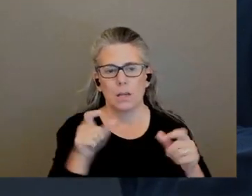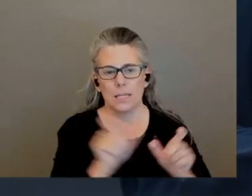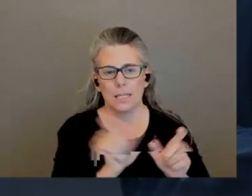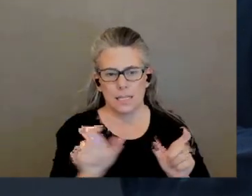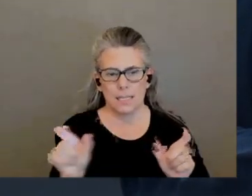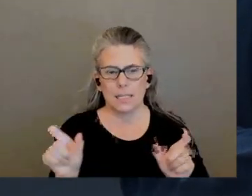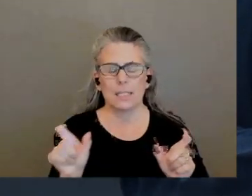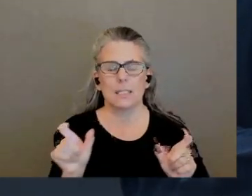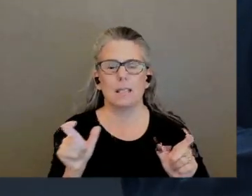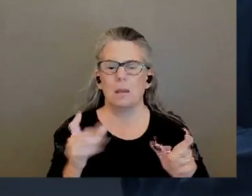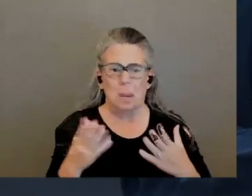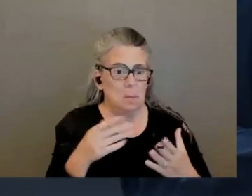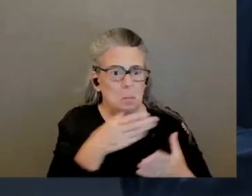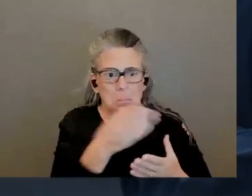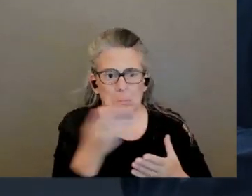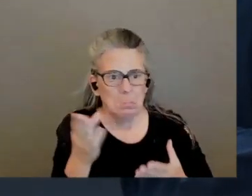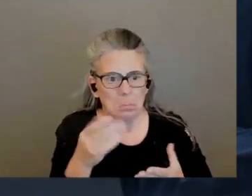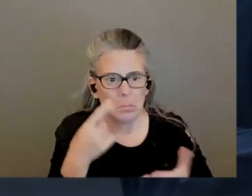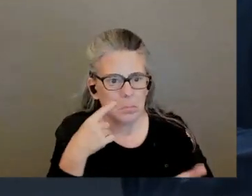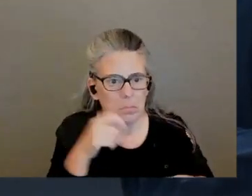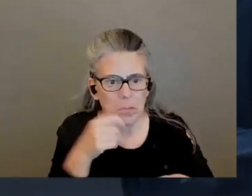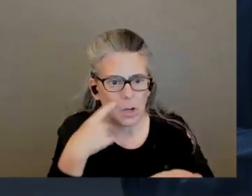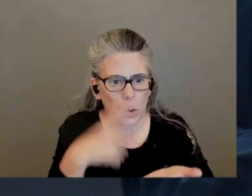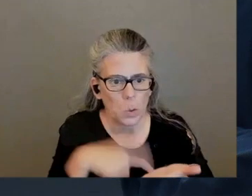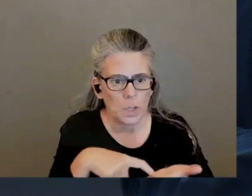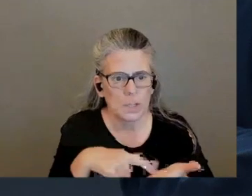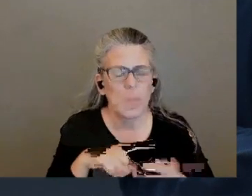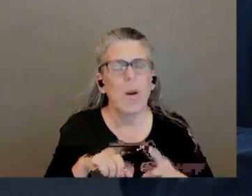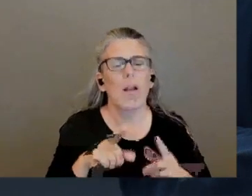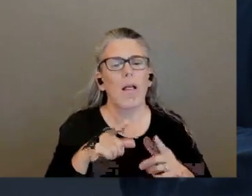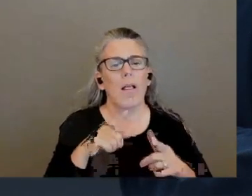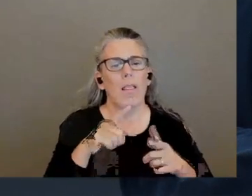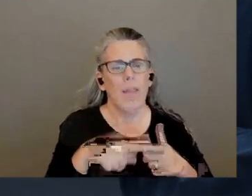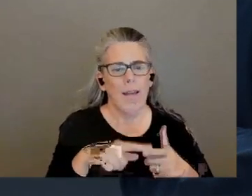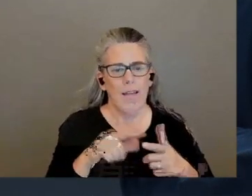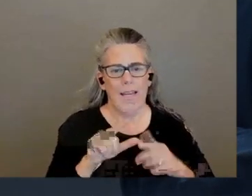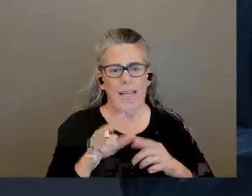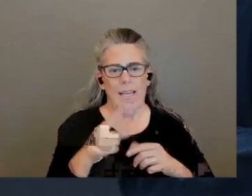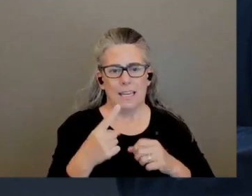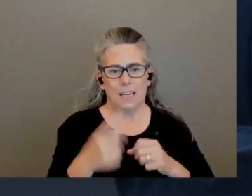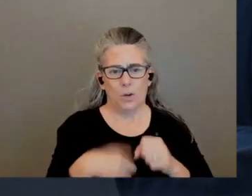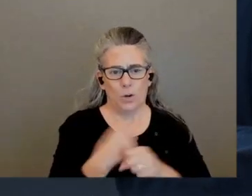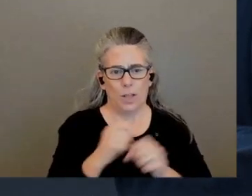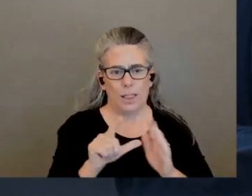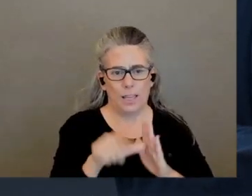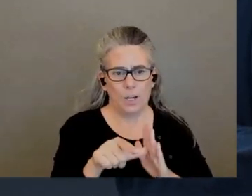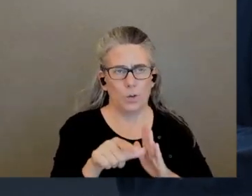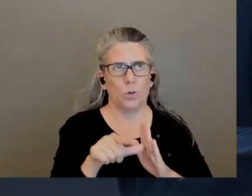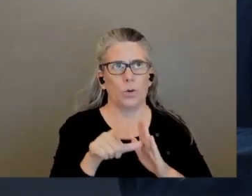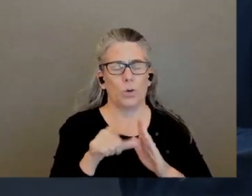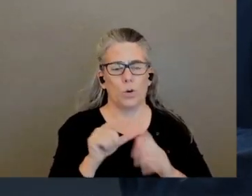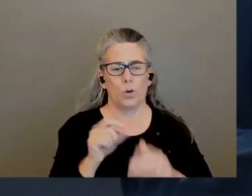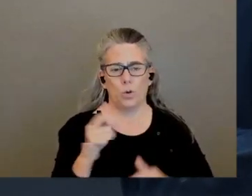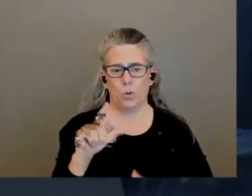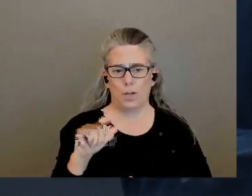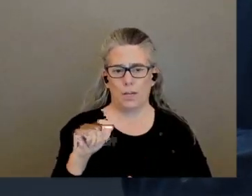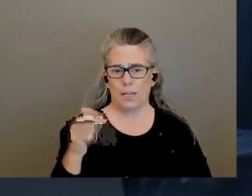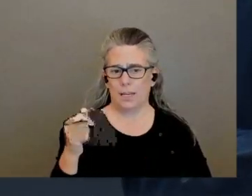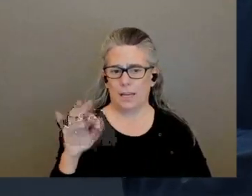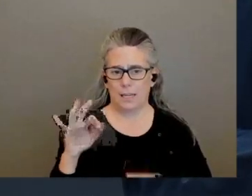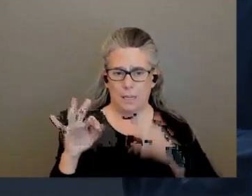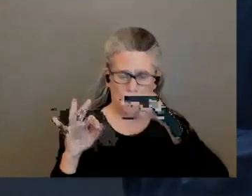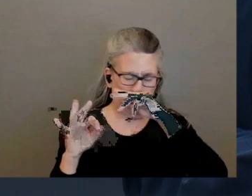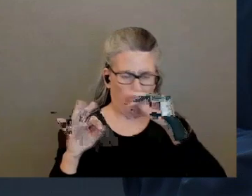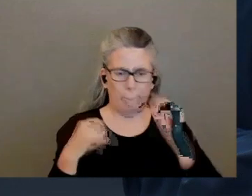them. A year later, here at reInvent in 2019, we have announced the second generation,